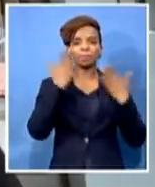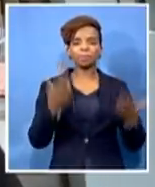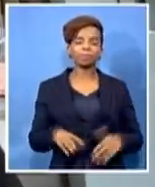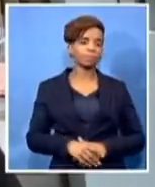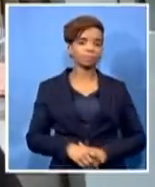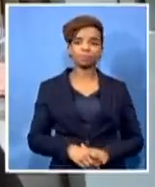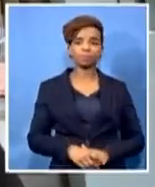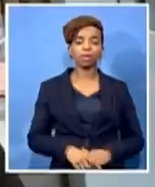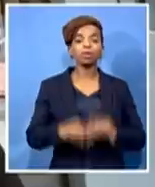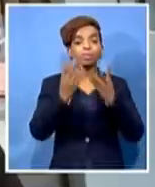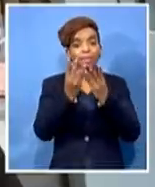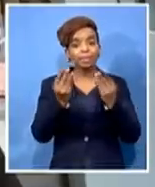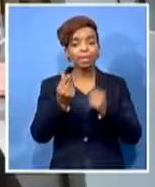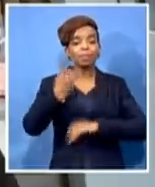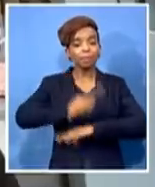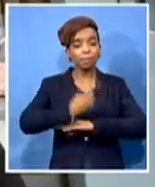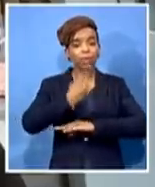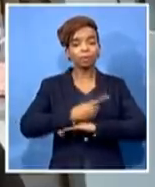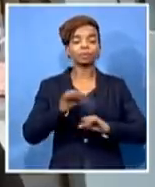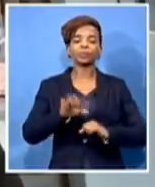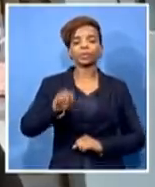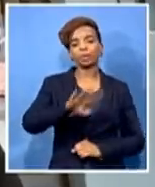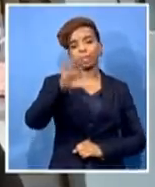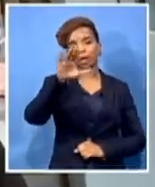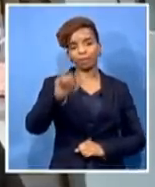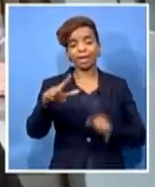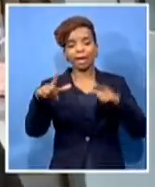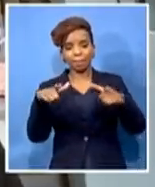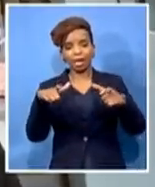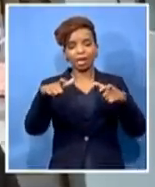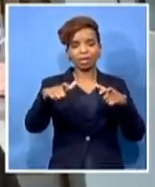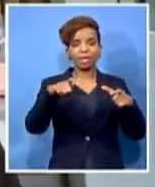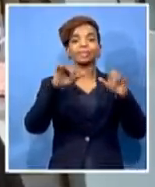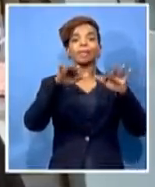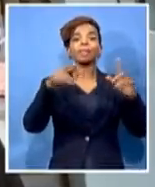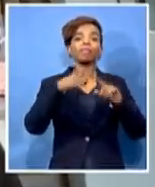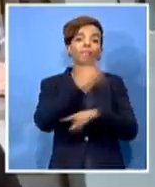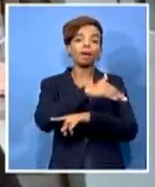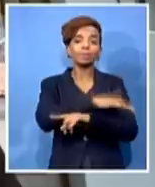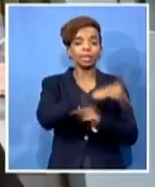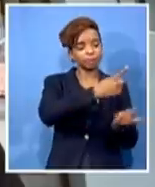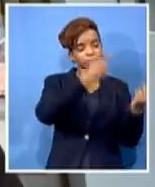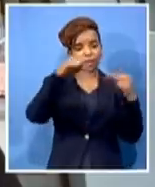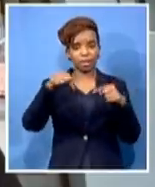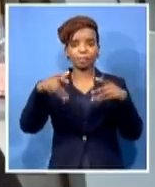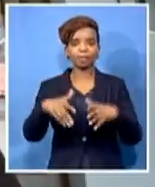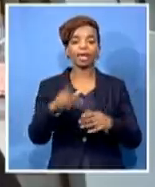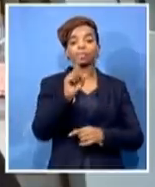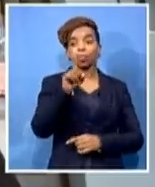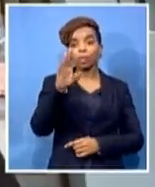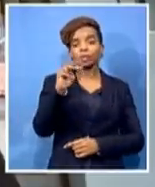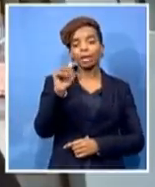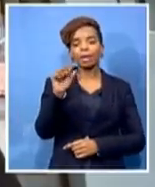Africa. Manage migration, and that's what Mashaba is saying. And perhaps one thing, again, that people